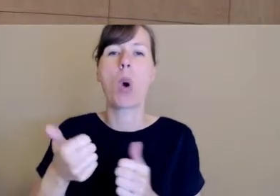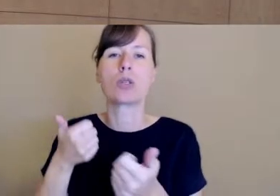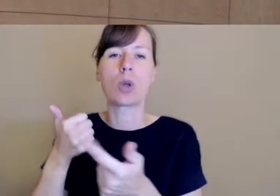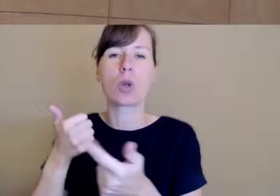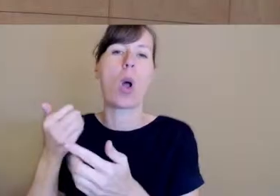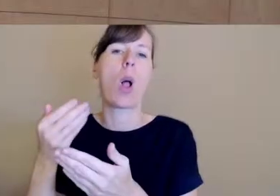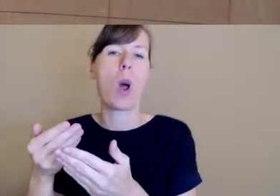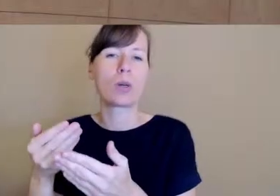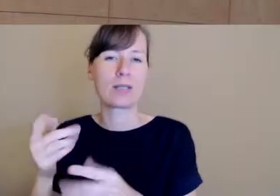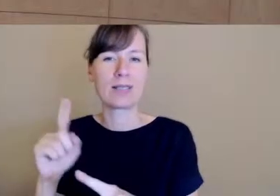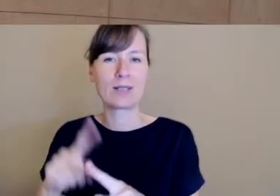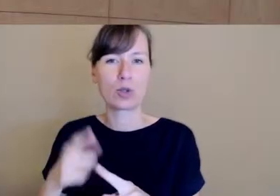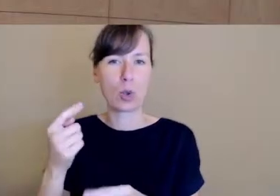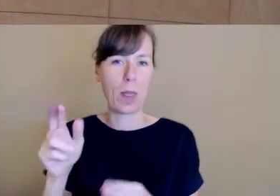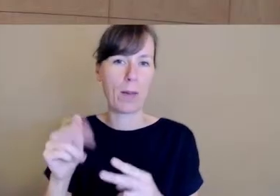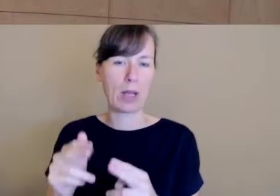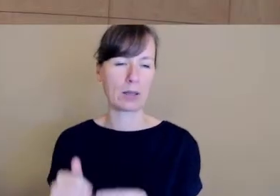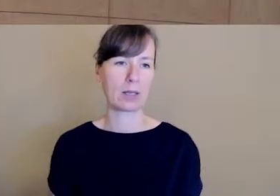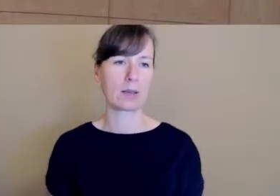the building.